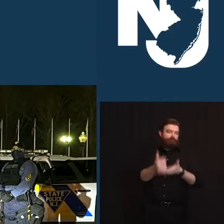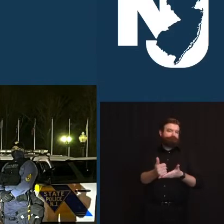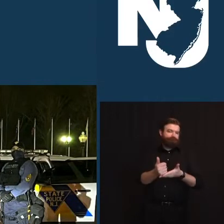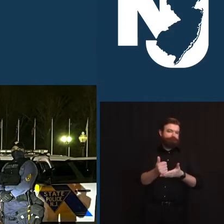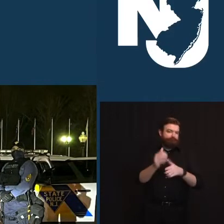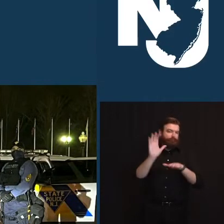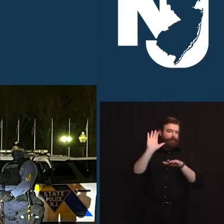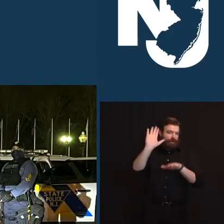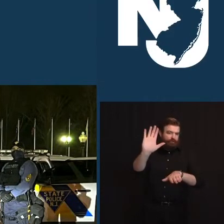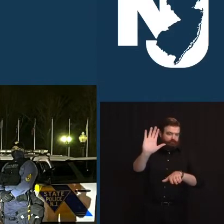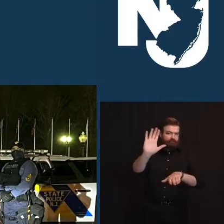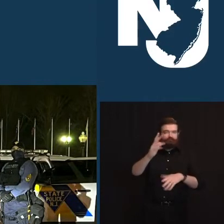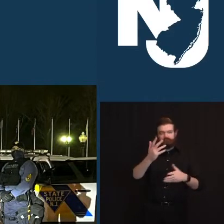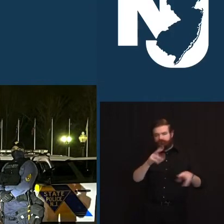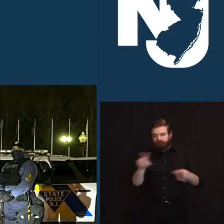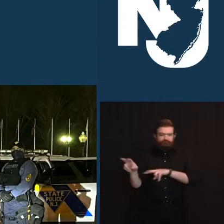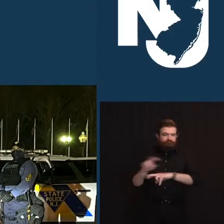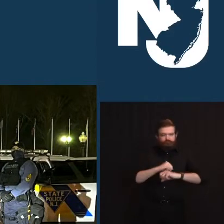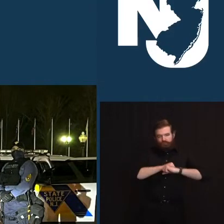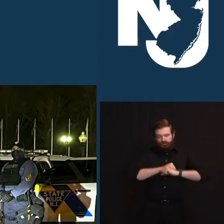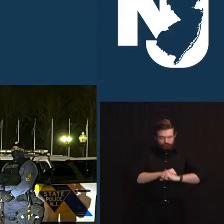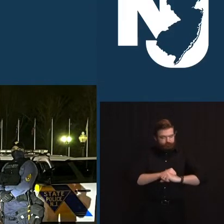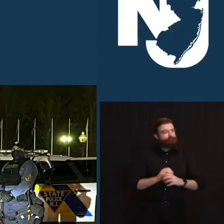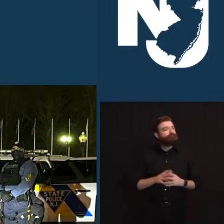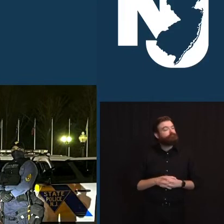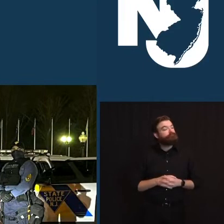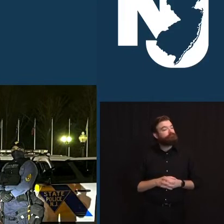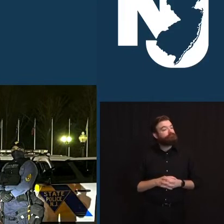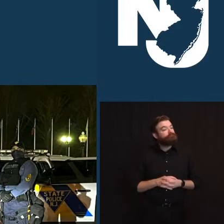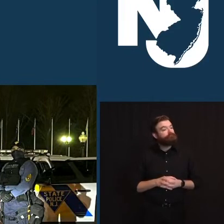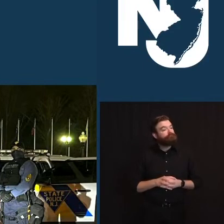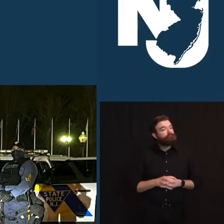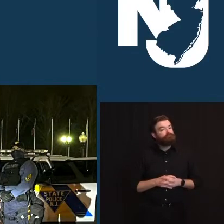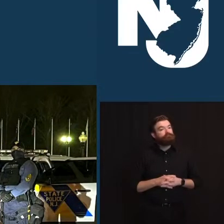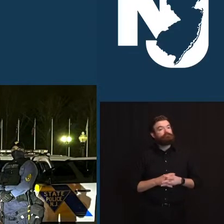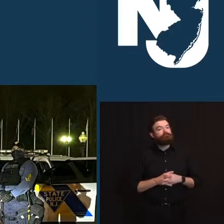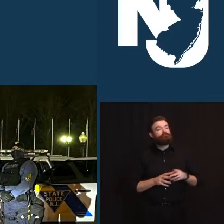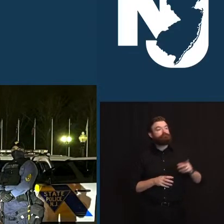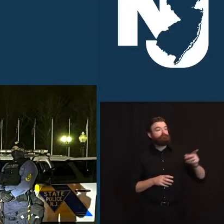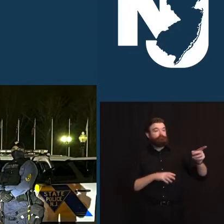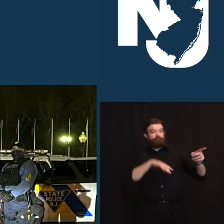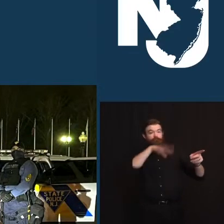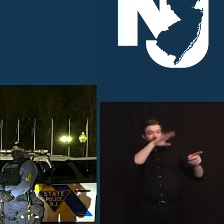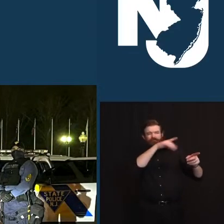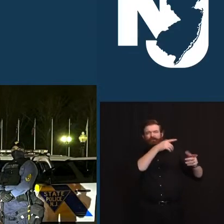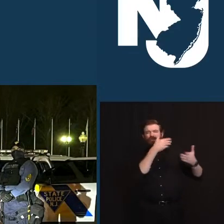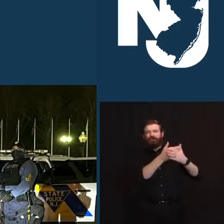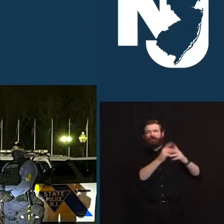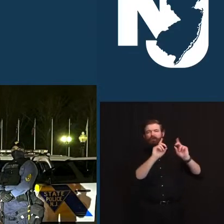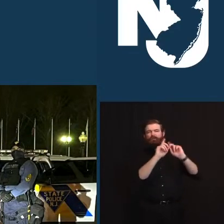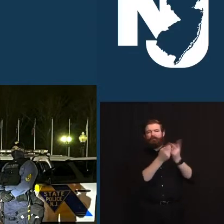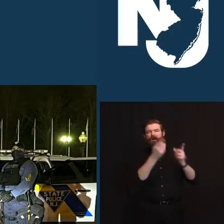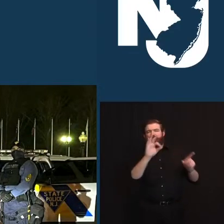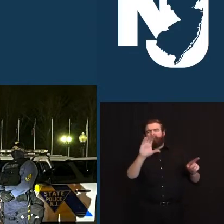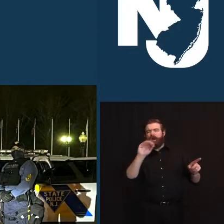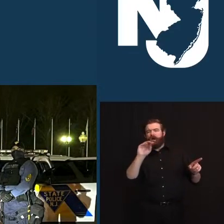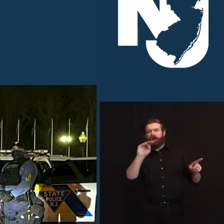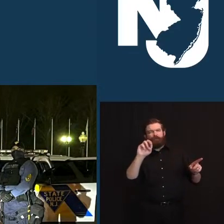picture at top is in the courtyard of the Department of Commerce, where our guards, men and women,